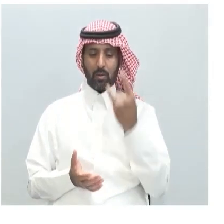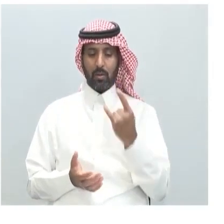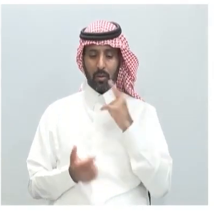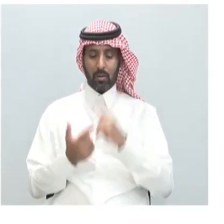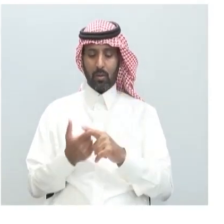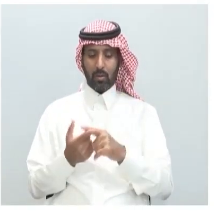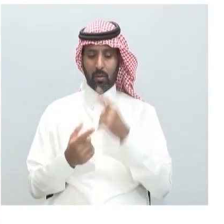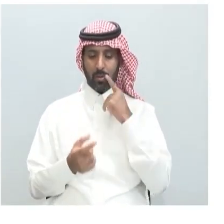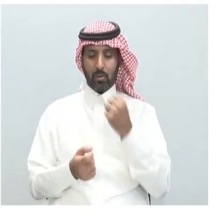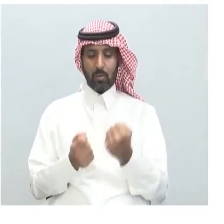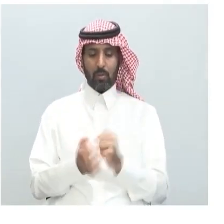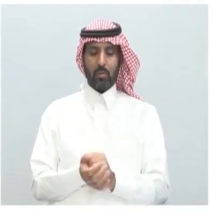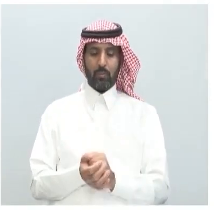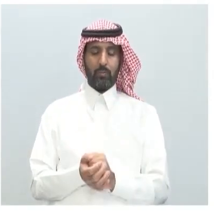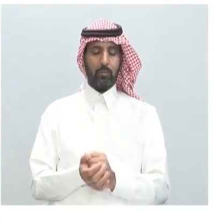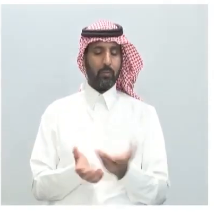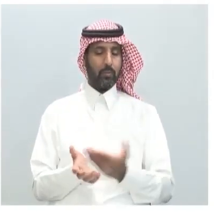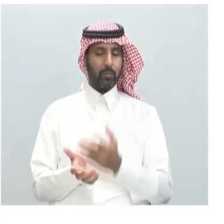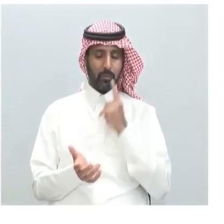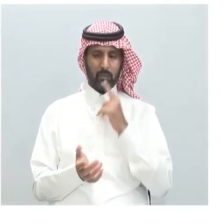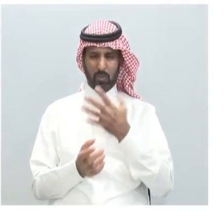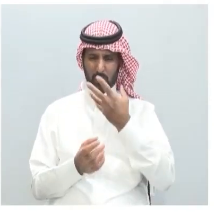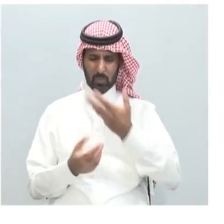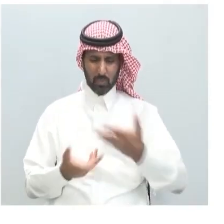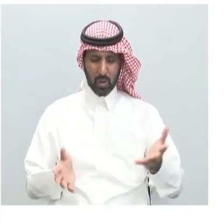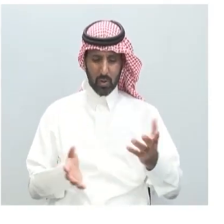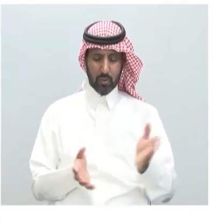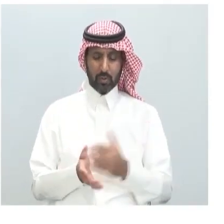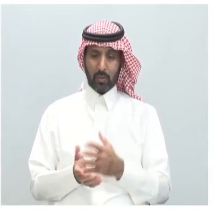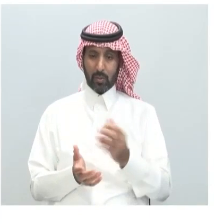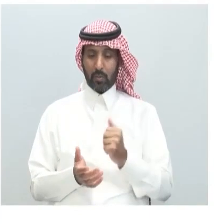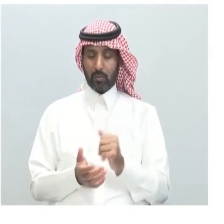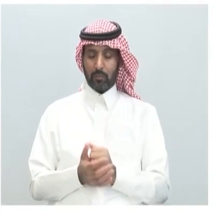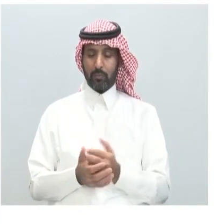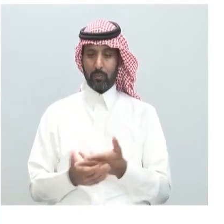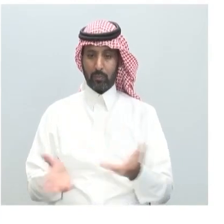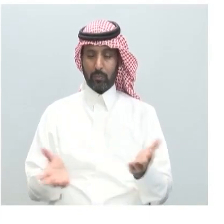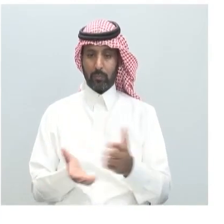wet, dry. The mortar wet and dry. So,